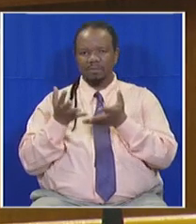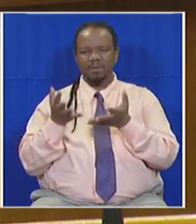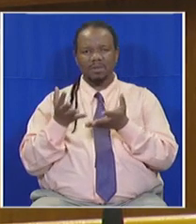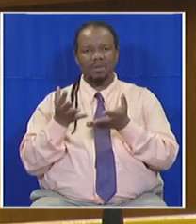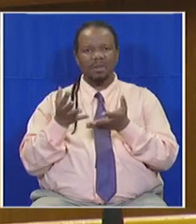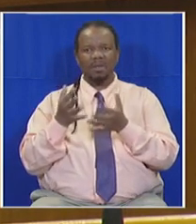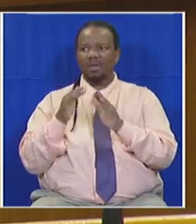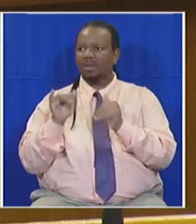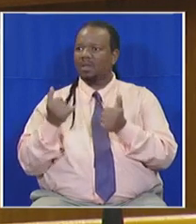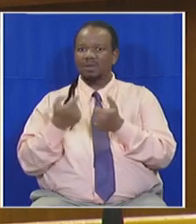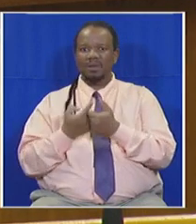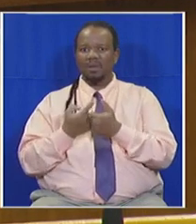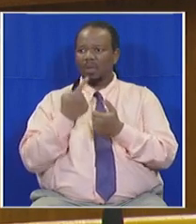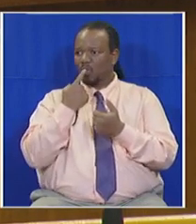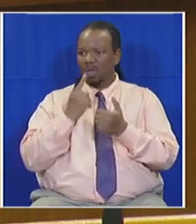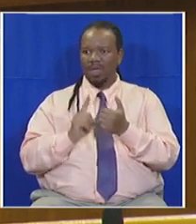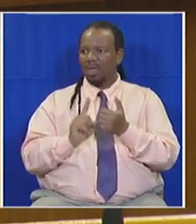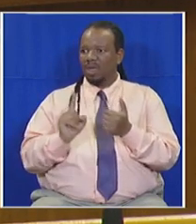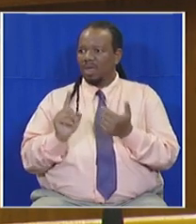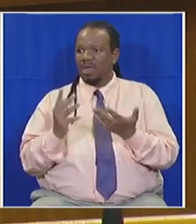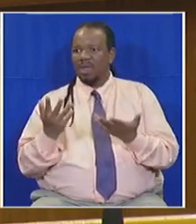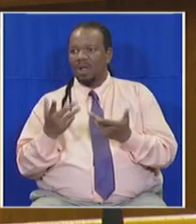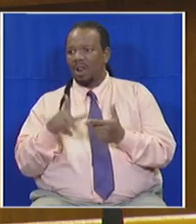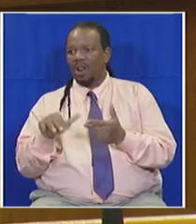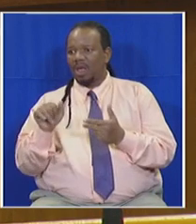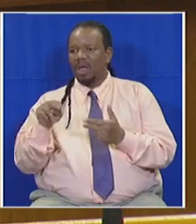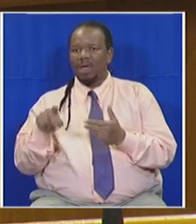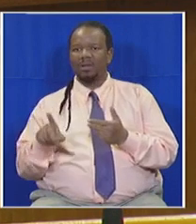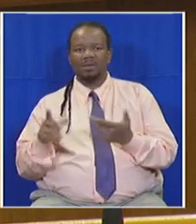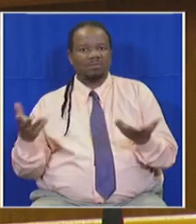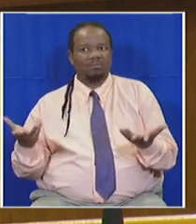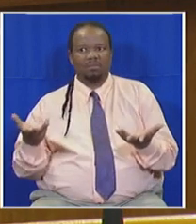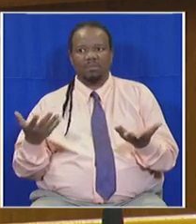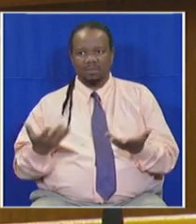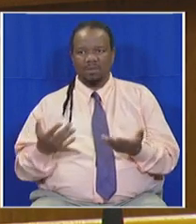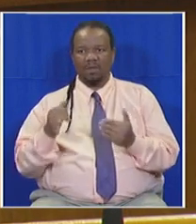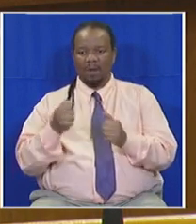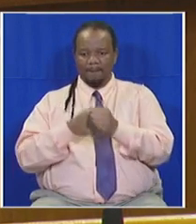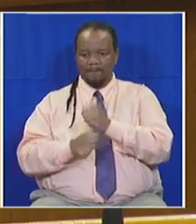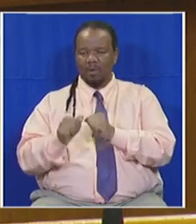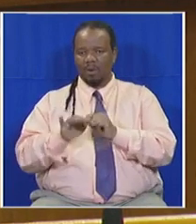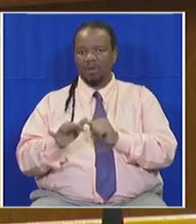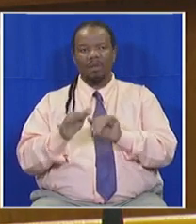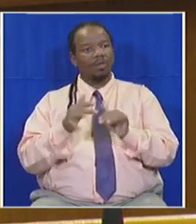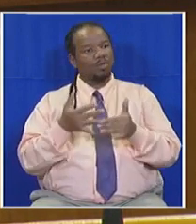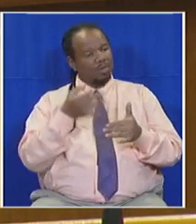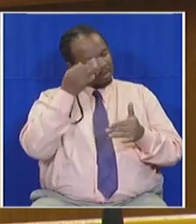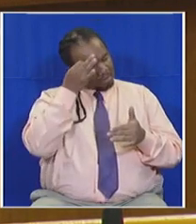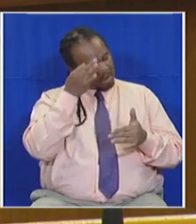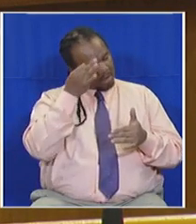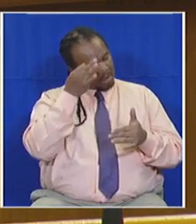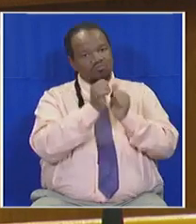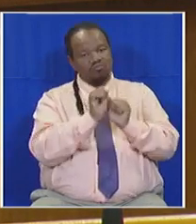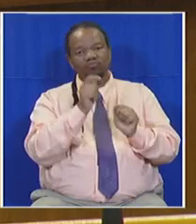pariahs in the land of their birth. Changing this reality has been the focus of this democratic government since its inception